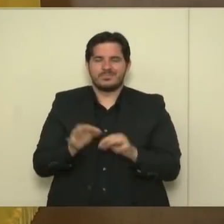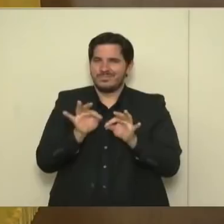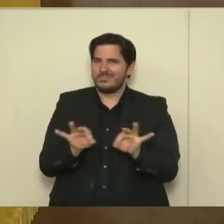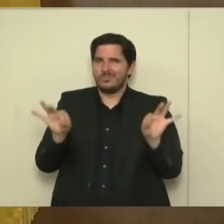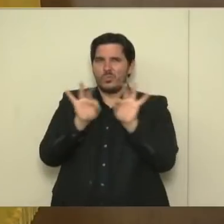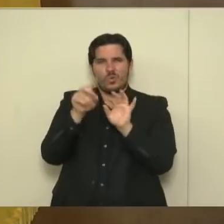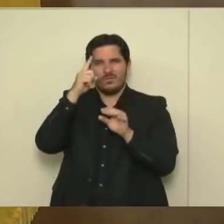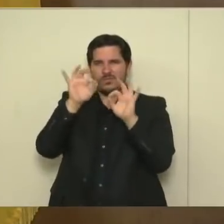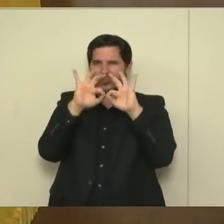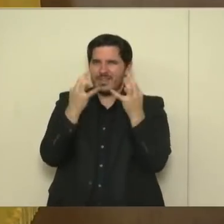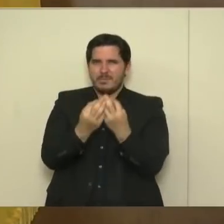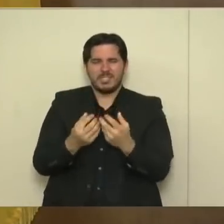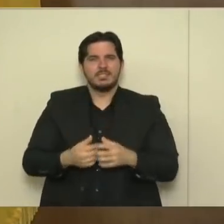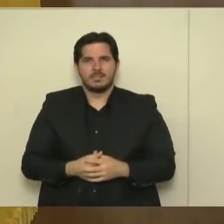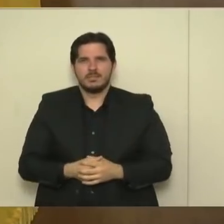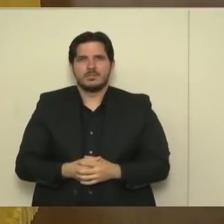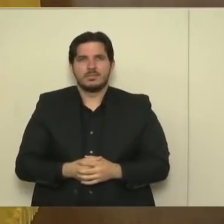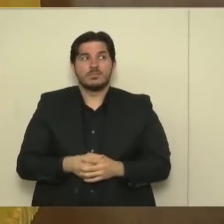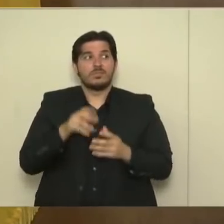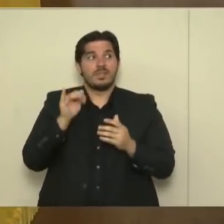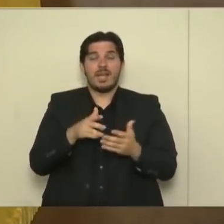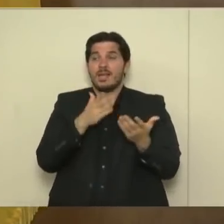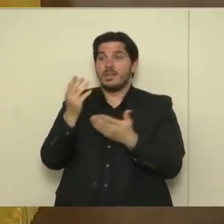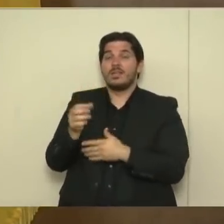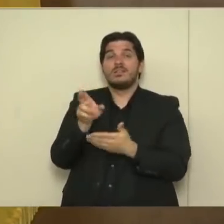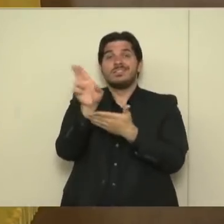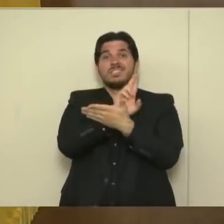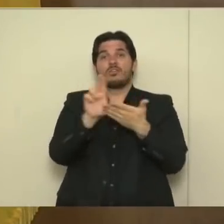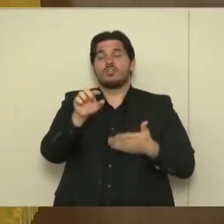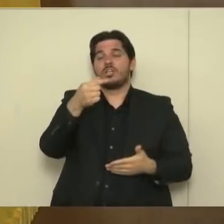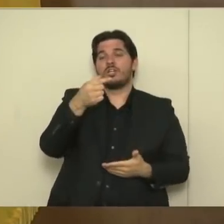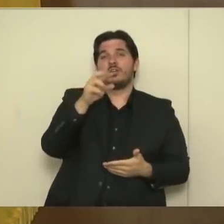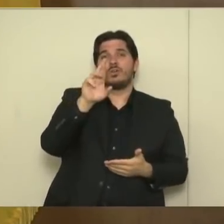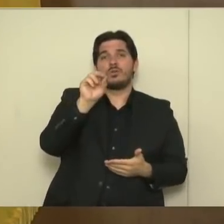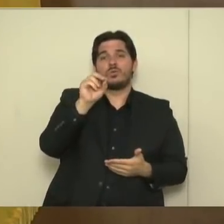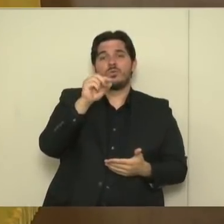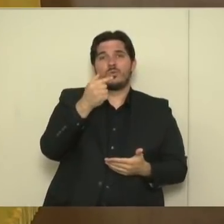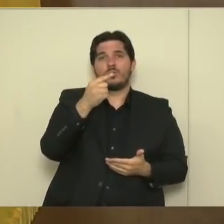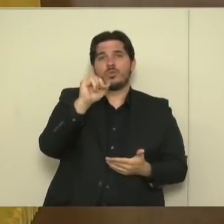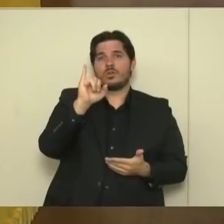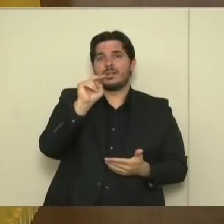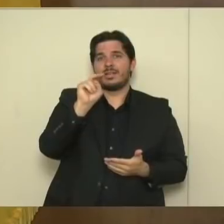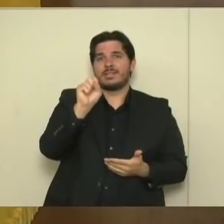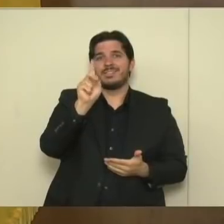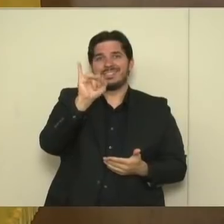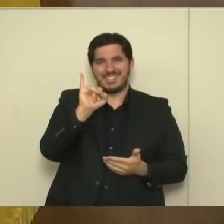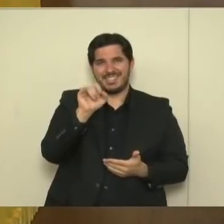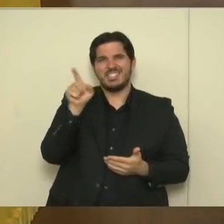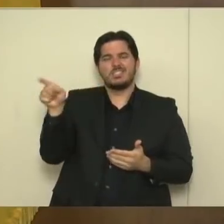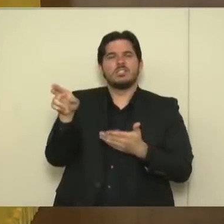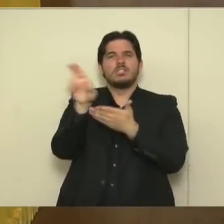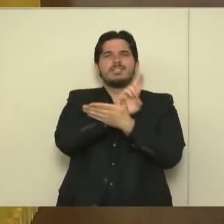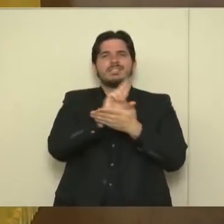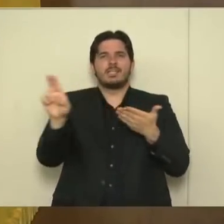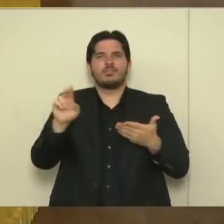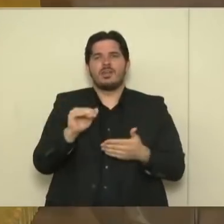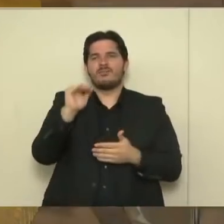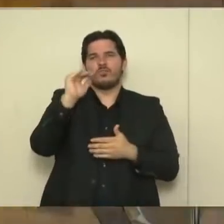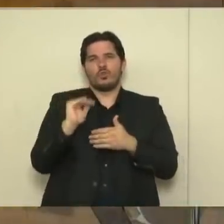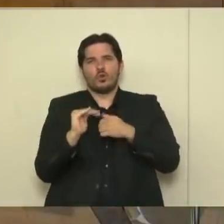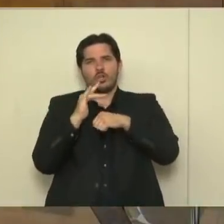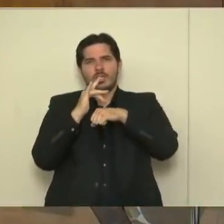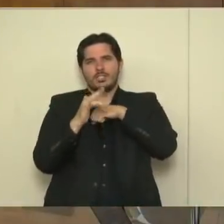our families. So with that, Secretary Goginski, who is the Secretary for the Early Childhood Education and Care Department, you're